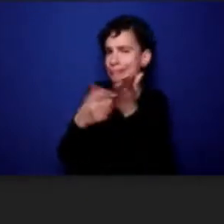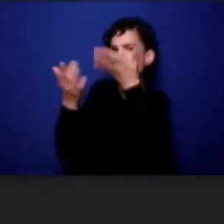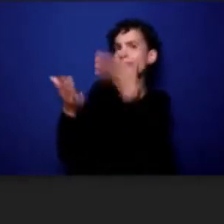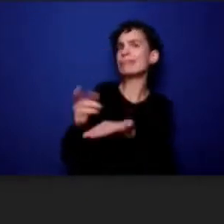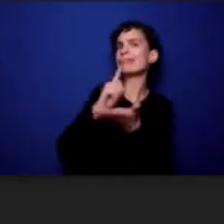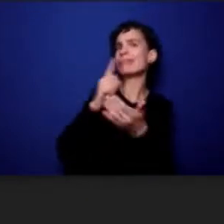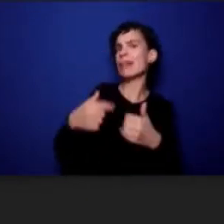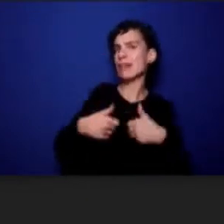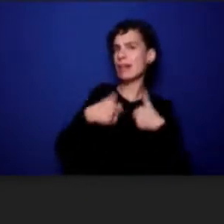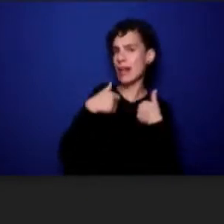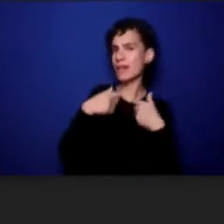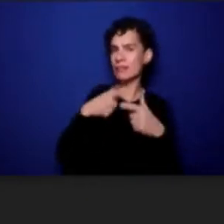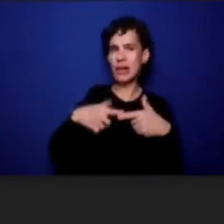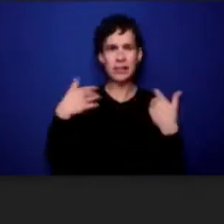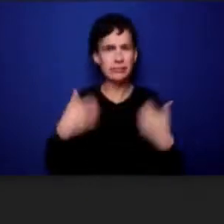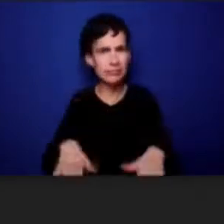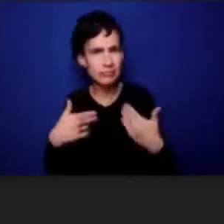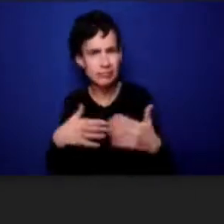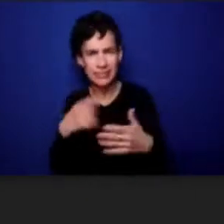Right. Kind of